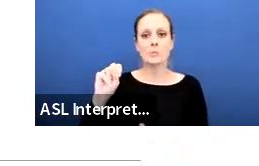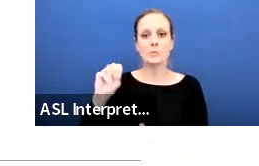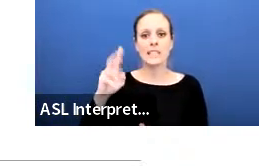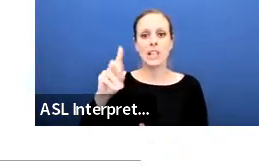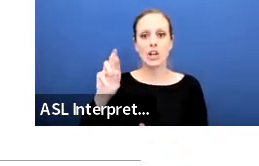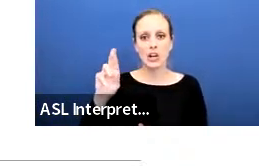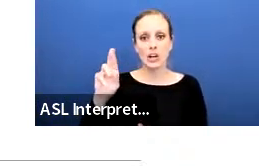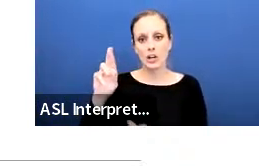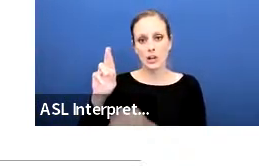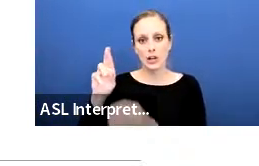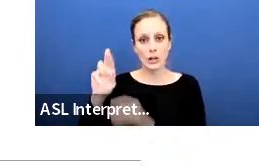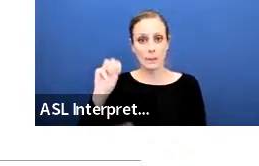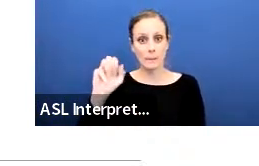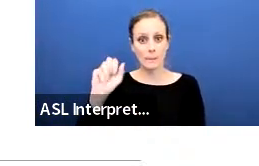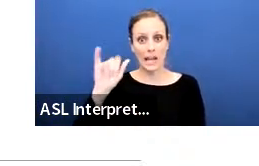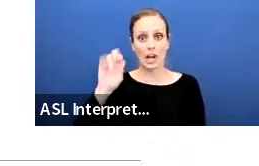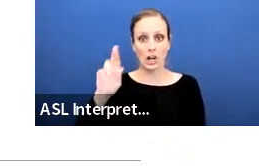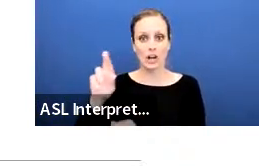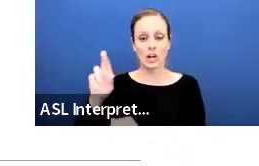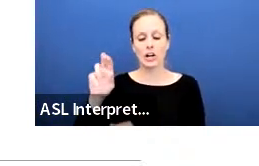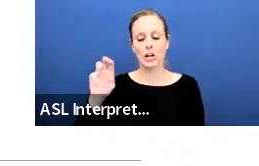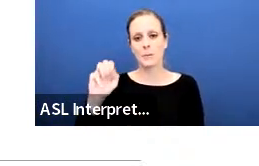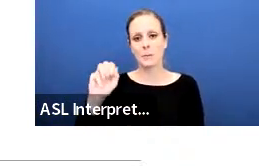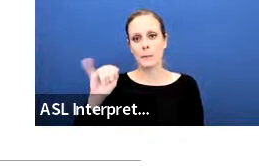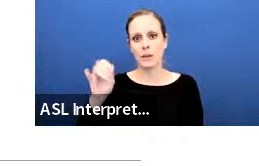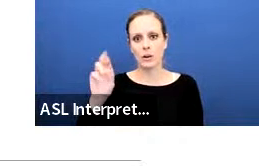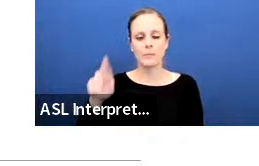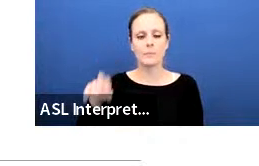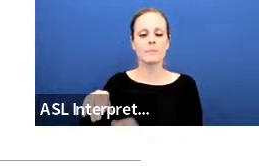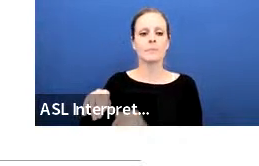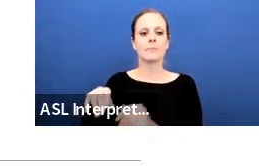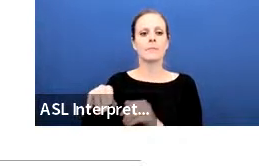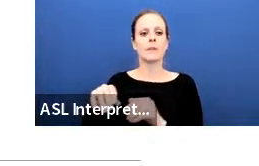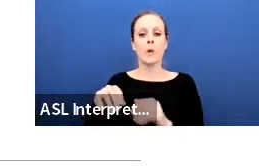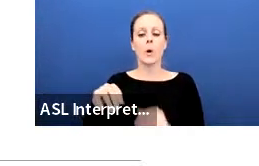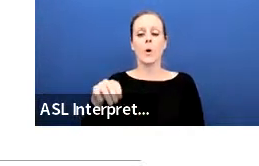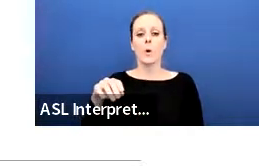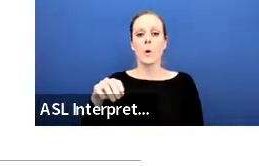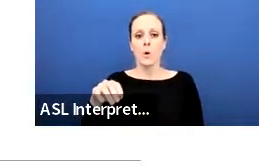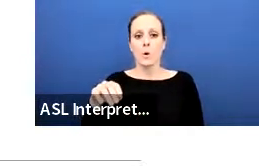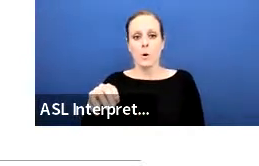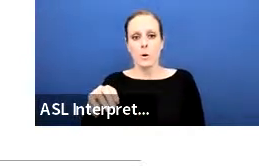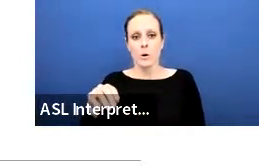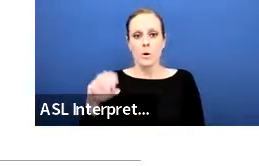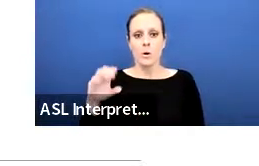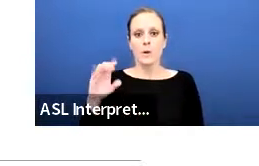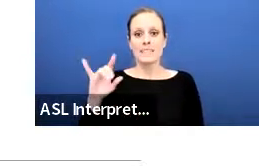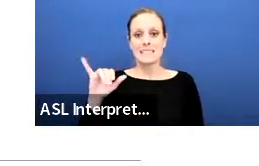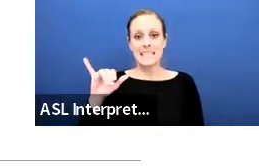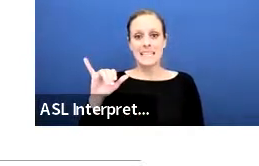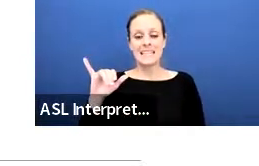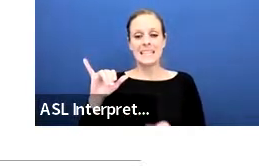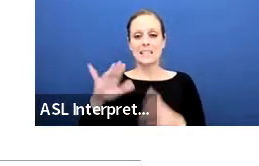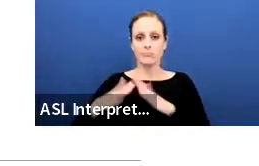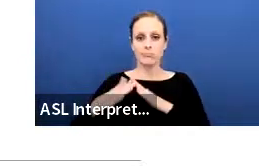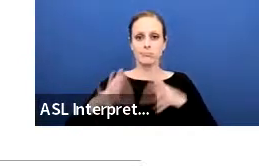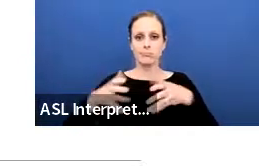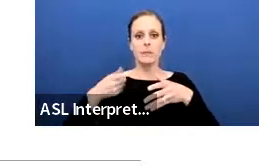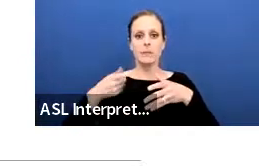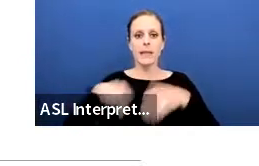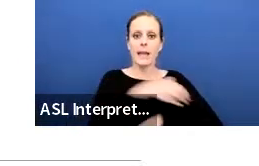so redistricting can empower that minority to elect candidates that